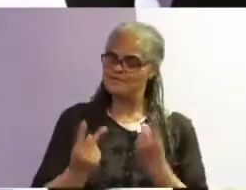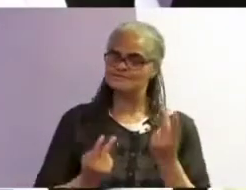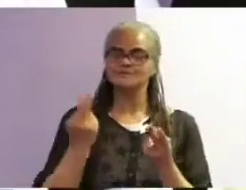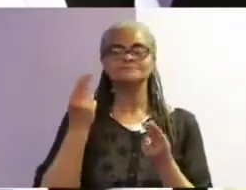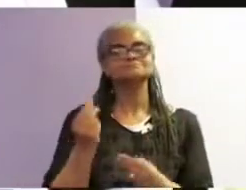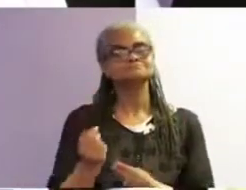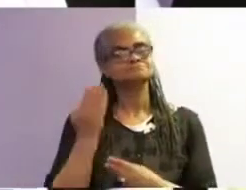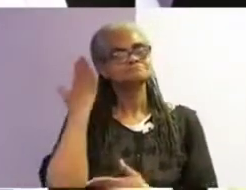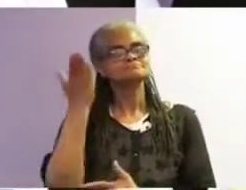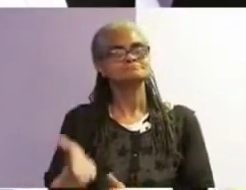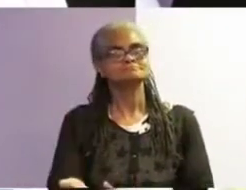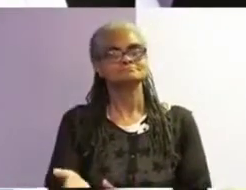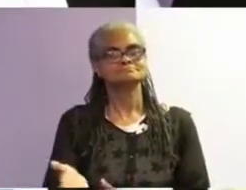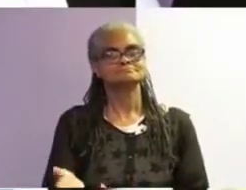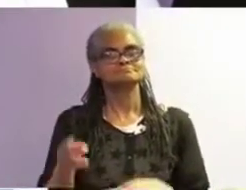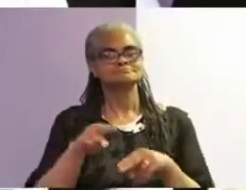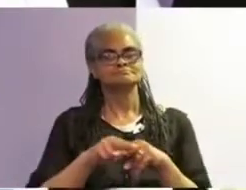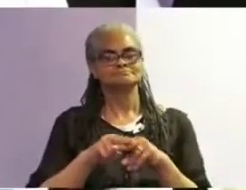and peacocks